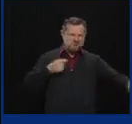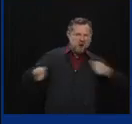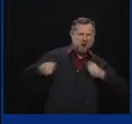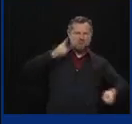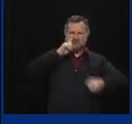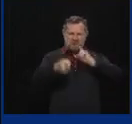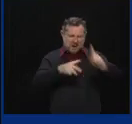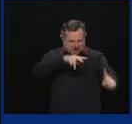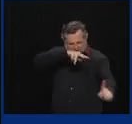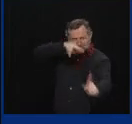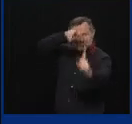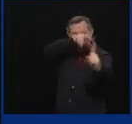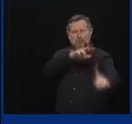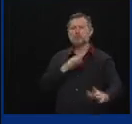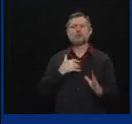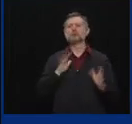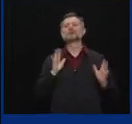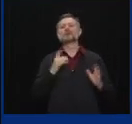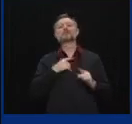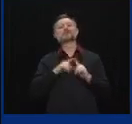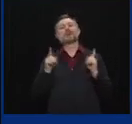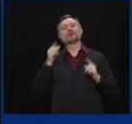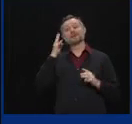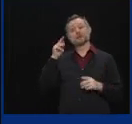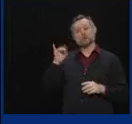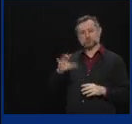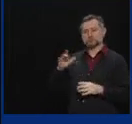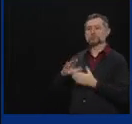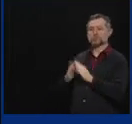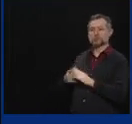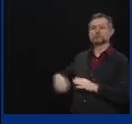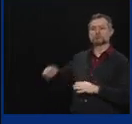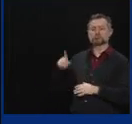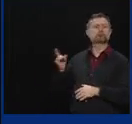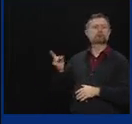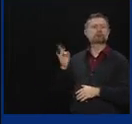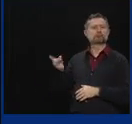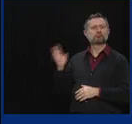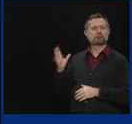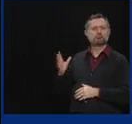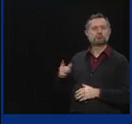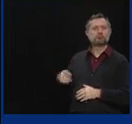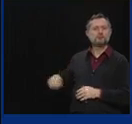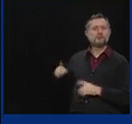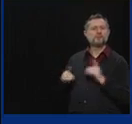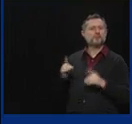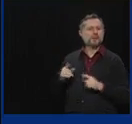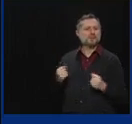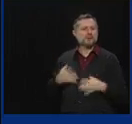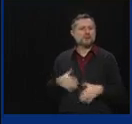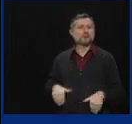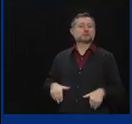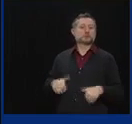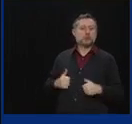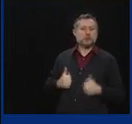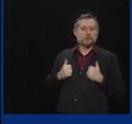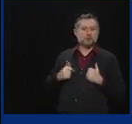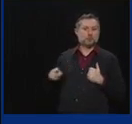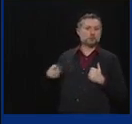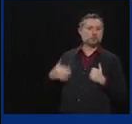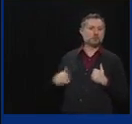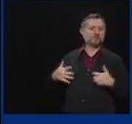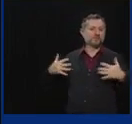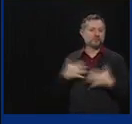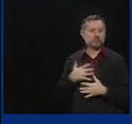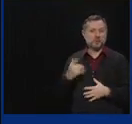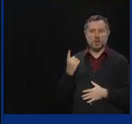like New York City where they were hit very hard. Everybody heard the sirens every night. Everybody knows somebody who was lost. And my warning